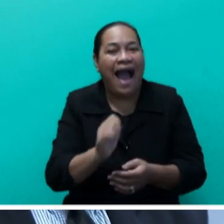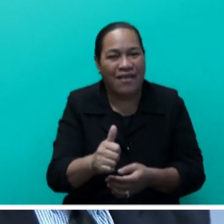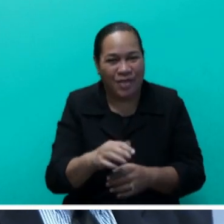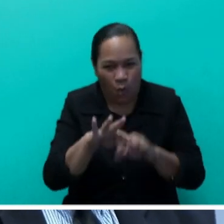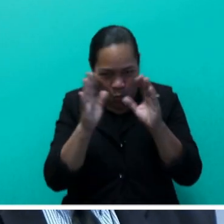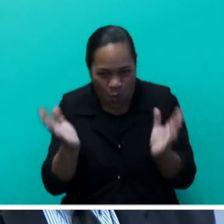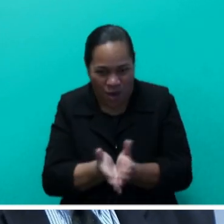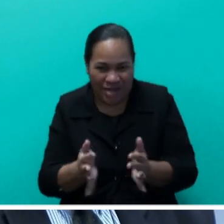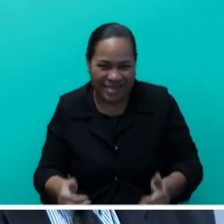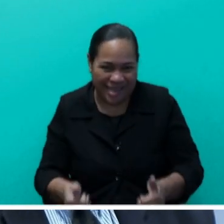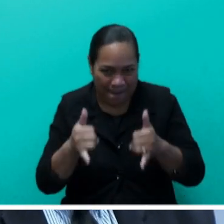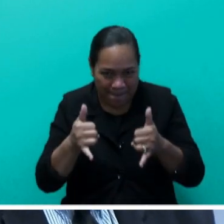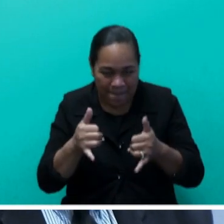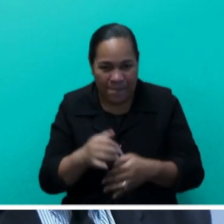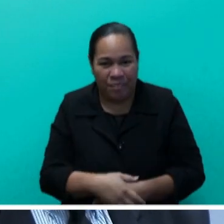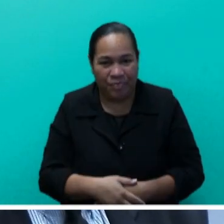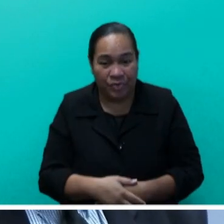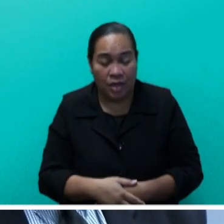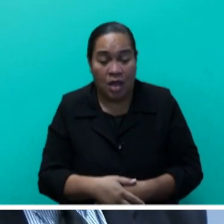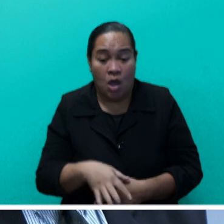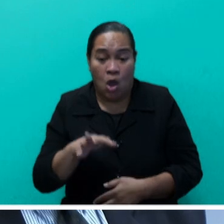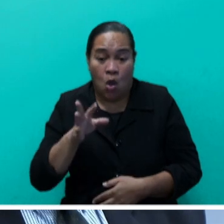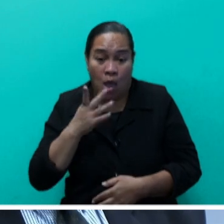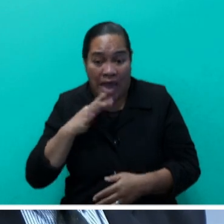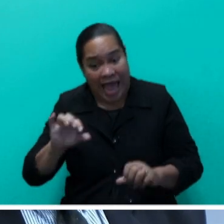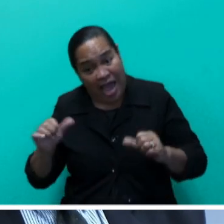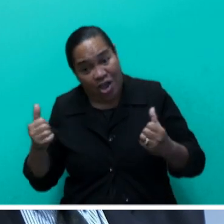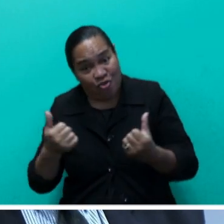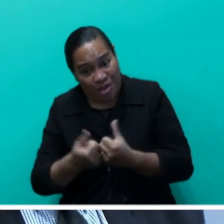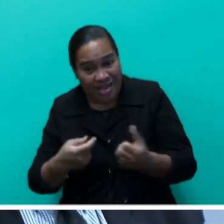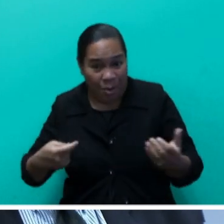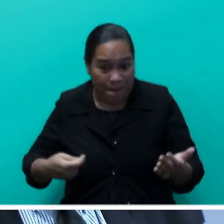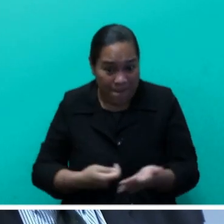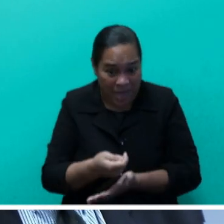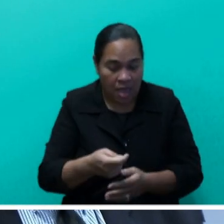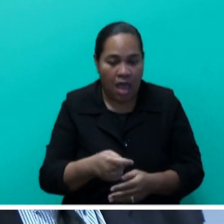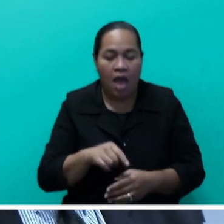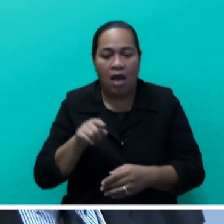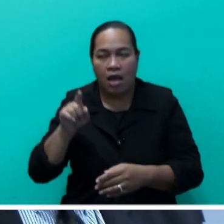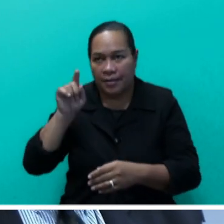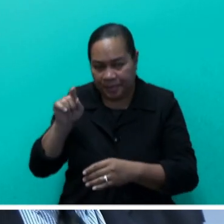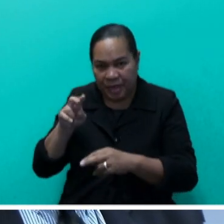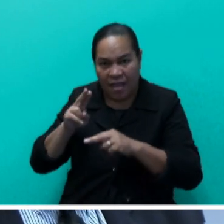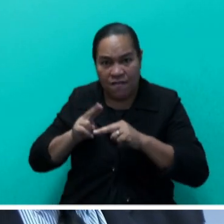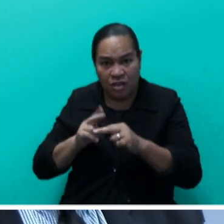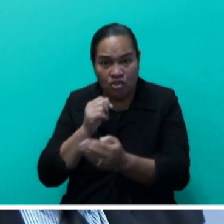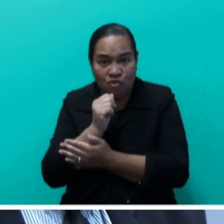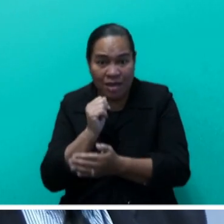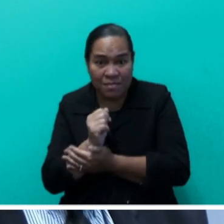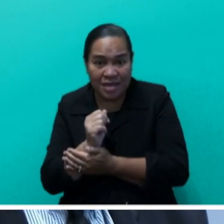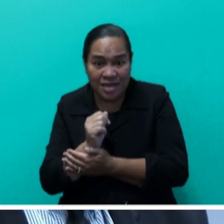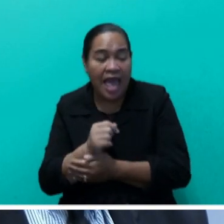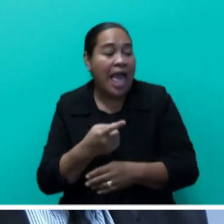Honourable Speaker, in addition to the agreed payments, Fiji Rugby, Fiji Government